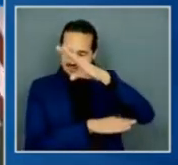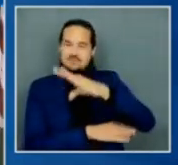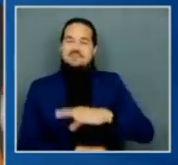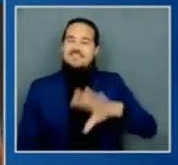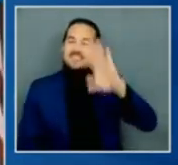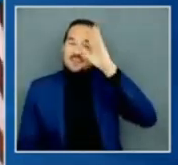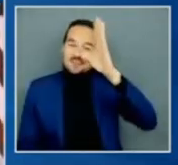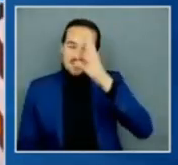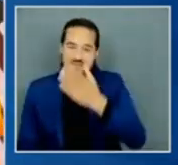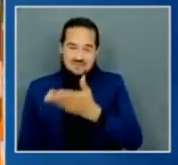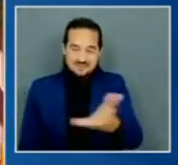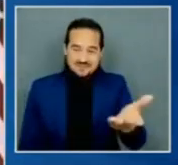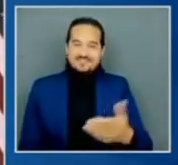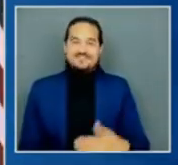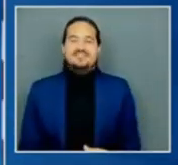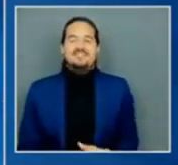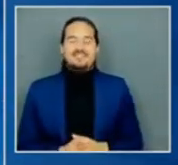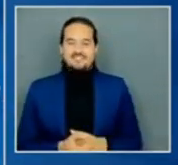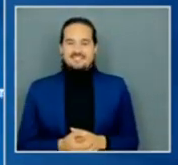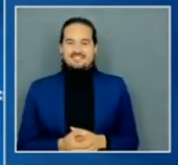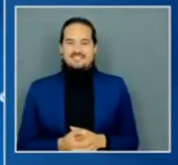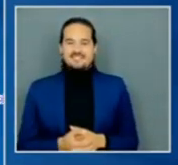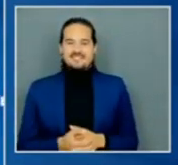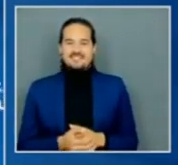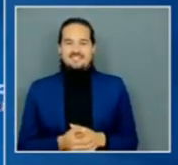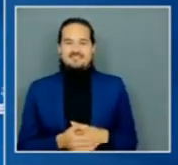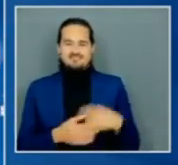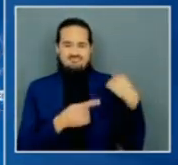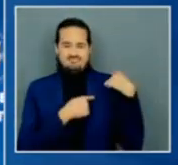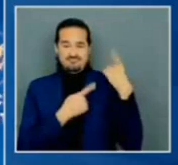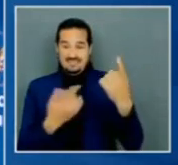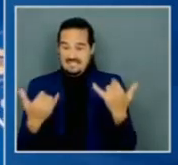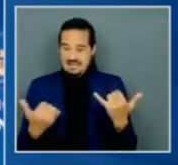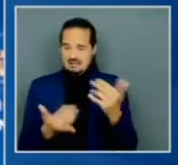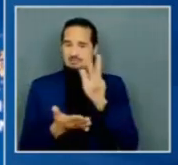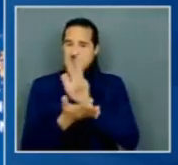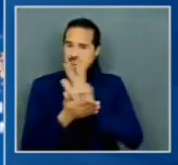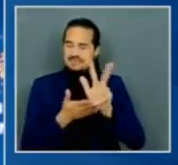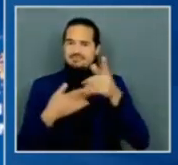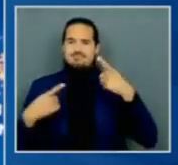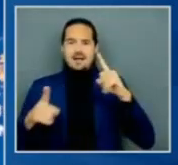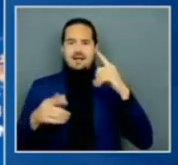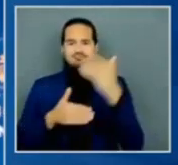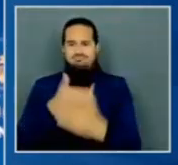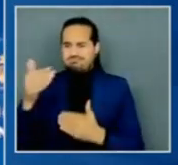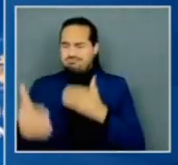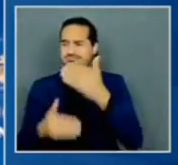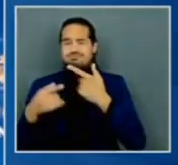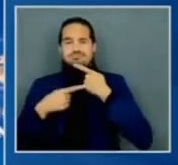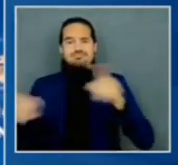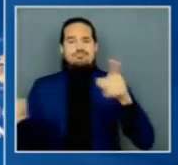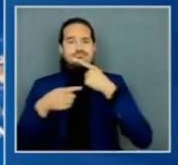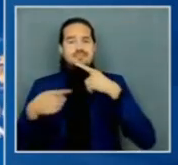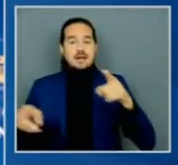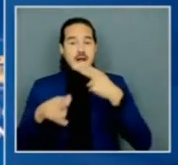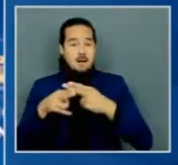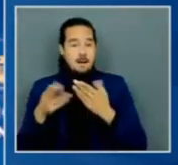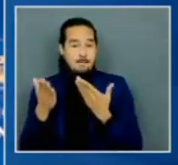Good to see you all. Over the past few weeks, Vice President-elect Harris and I have been announcing nominees to our